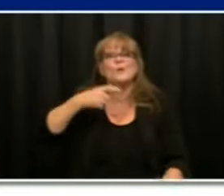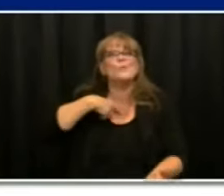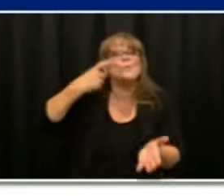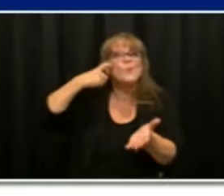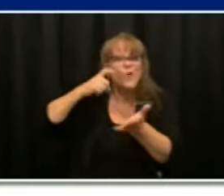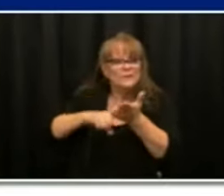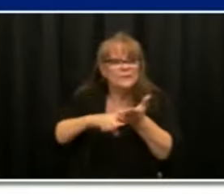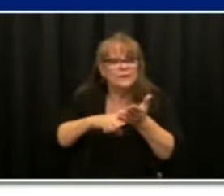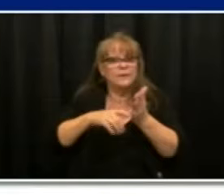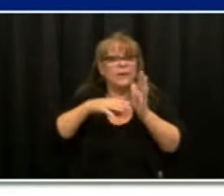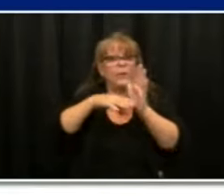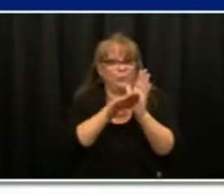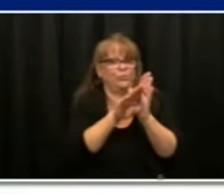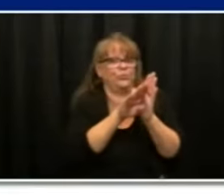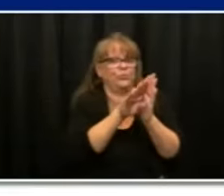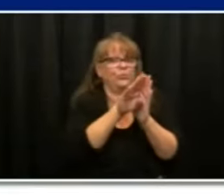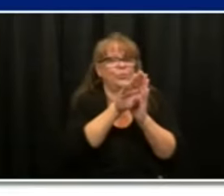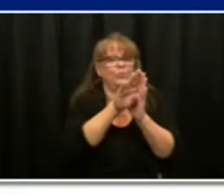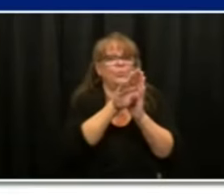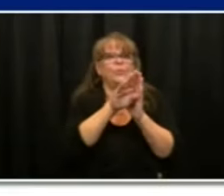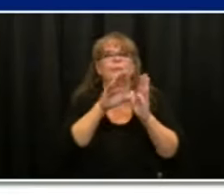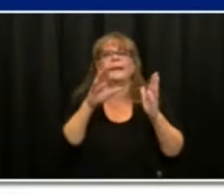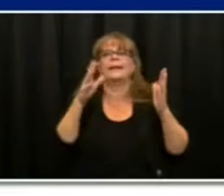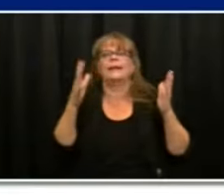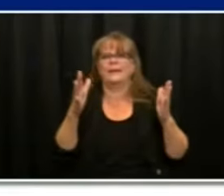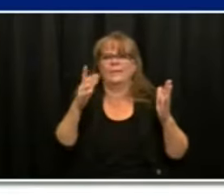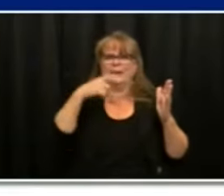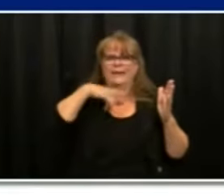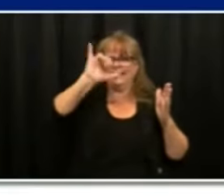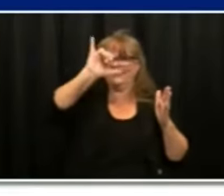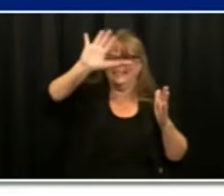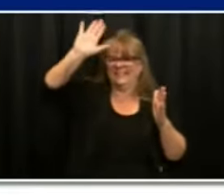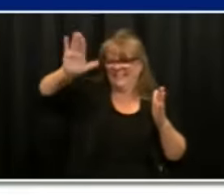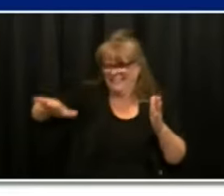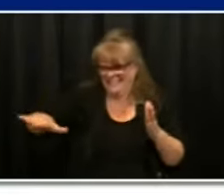we had success in bringing numbers back down by supporting local